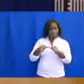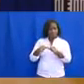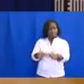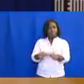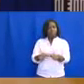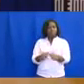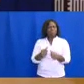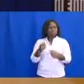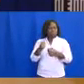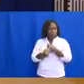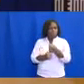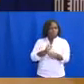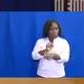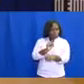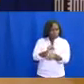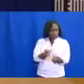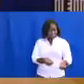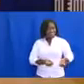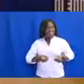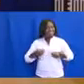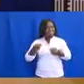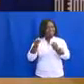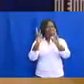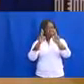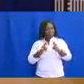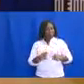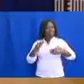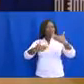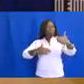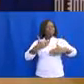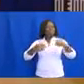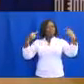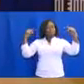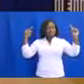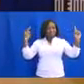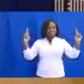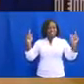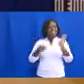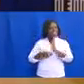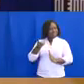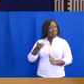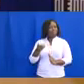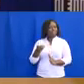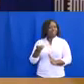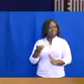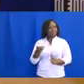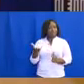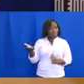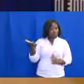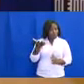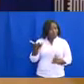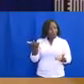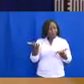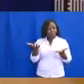to strive to deliver the results of progress, prosperity, and development for which we all